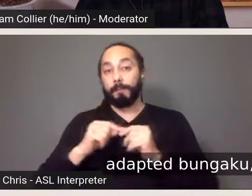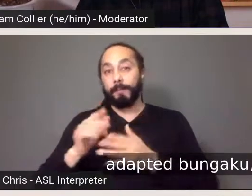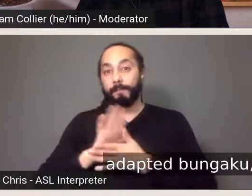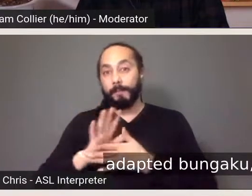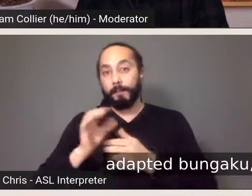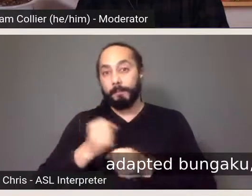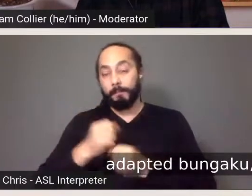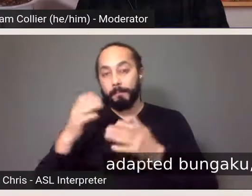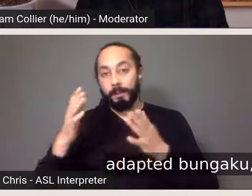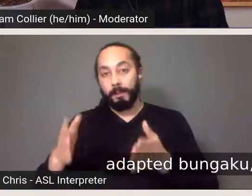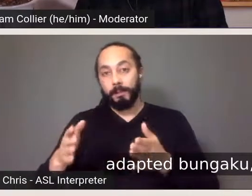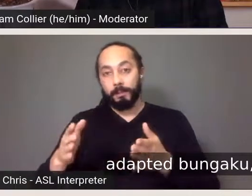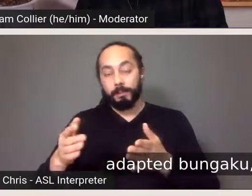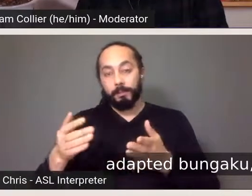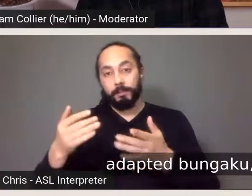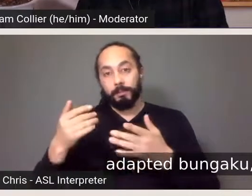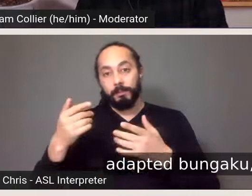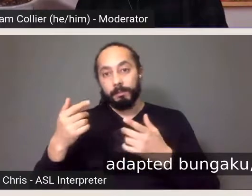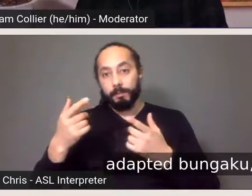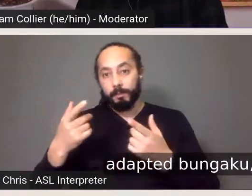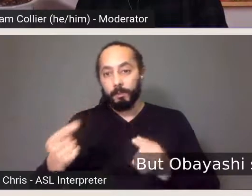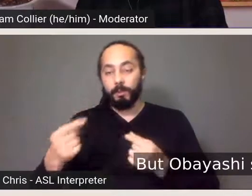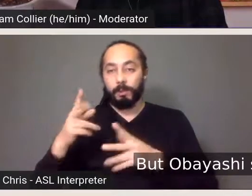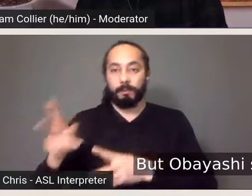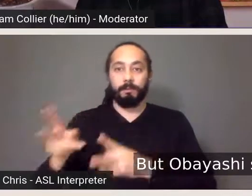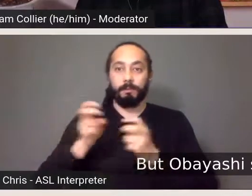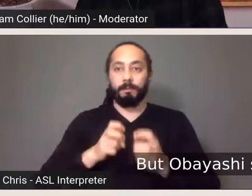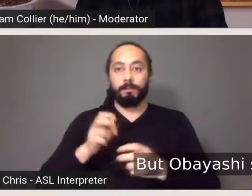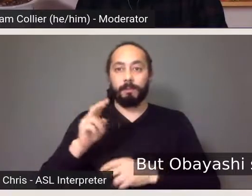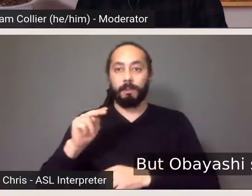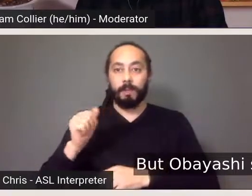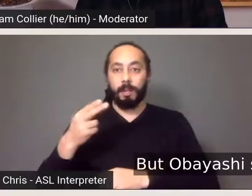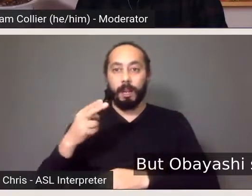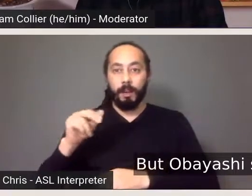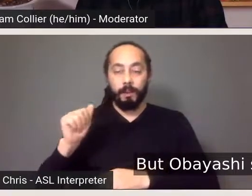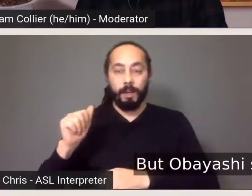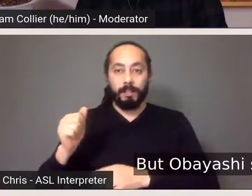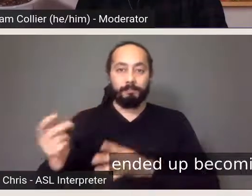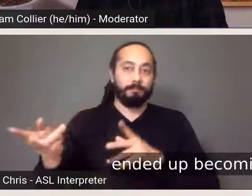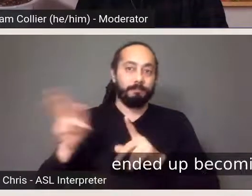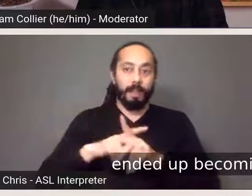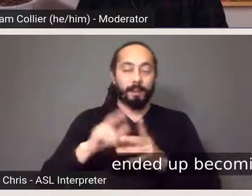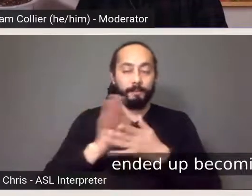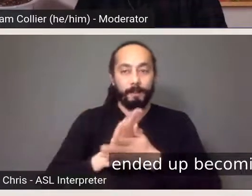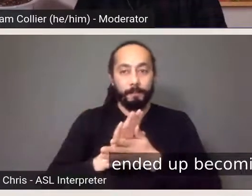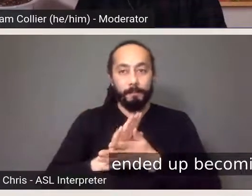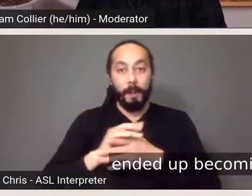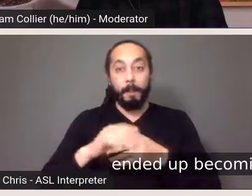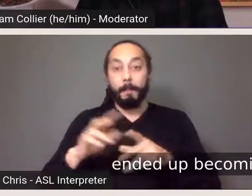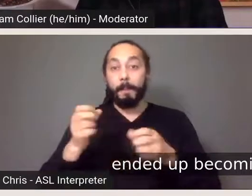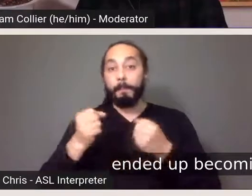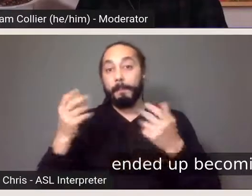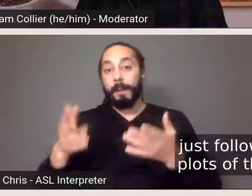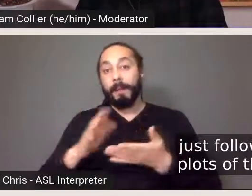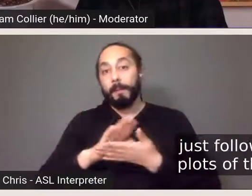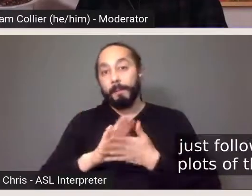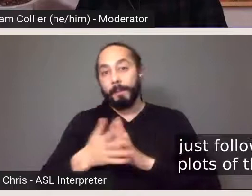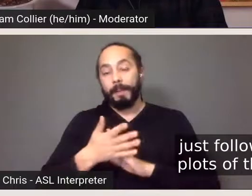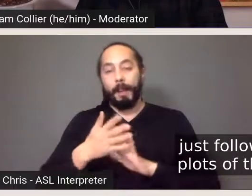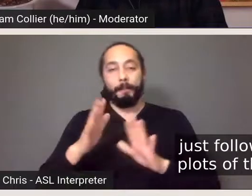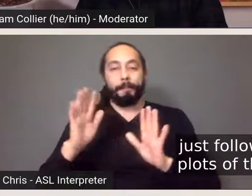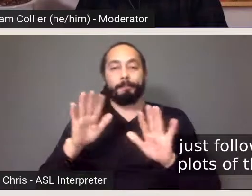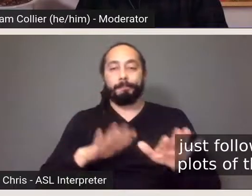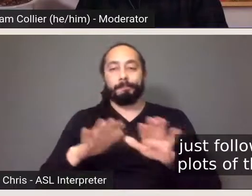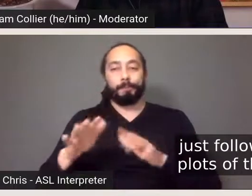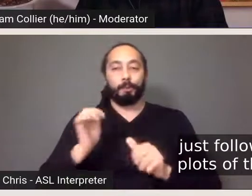adopted bungaku, or the literature, to films. But Kobayashi said many of them ended up becoming just a melodrama, just